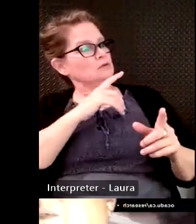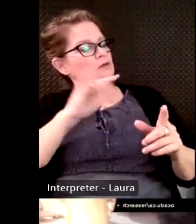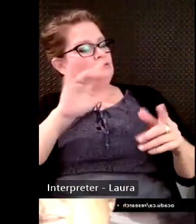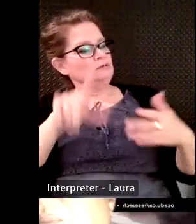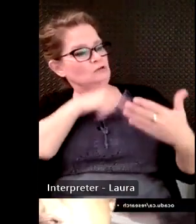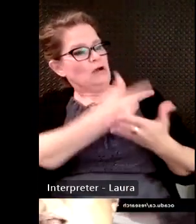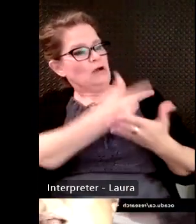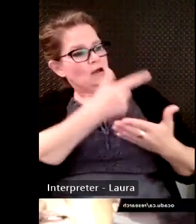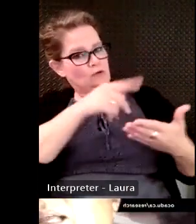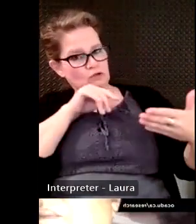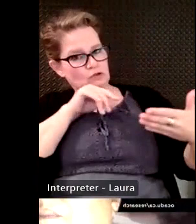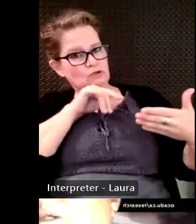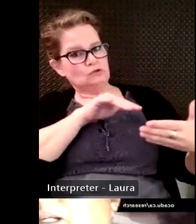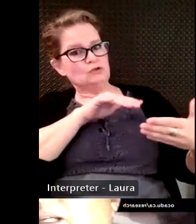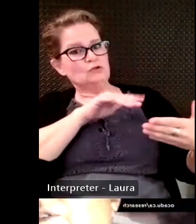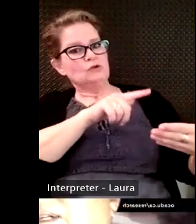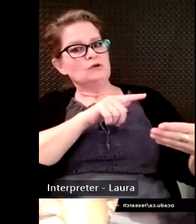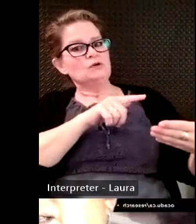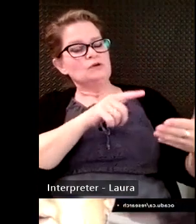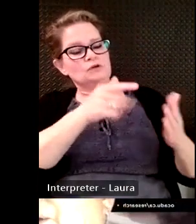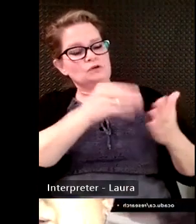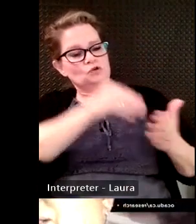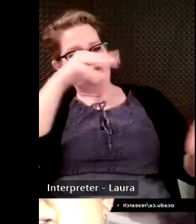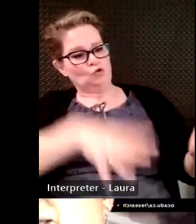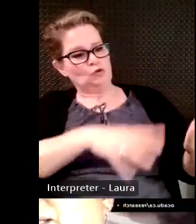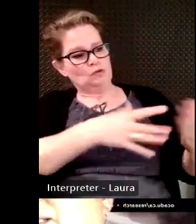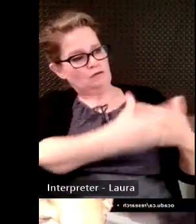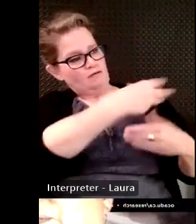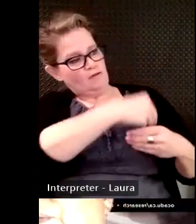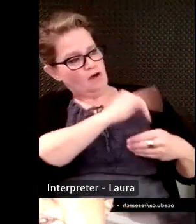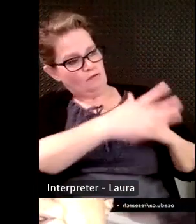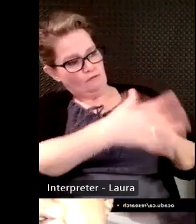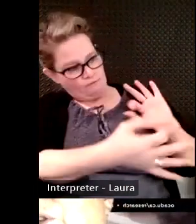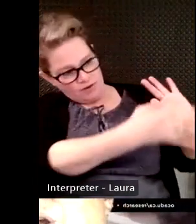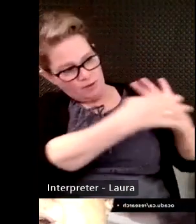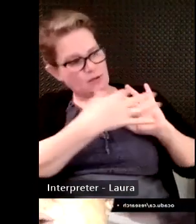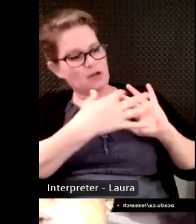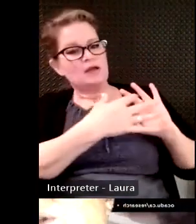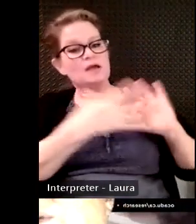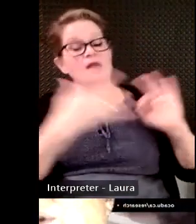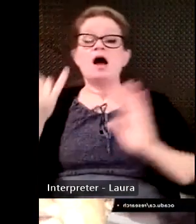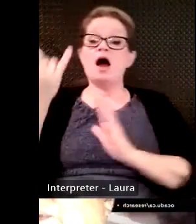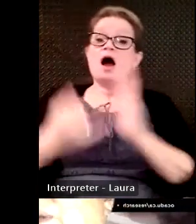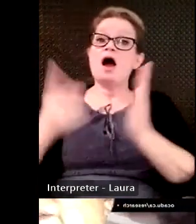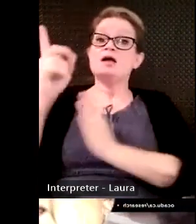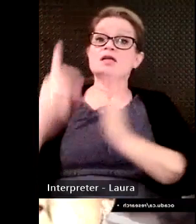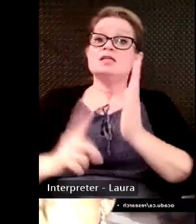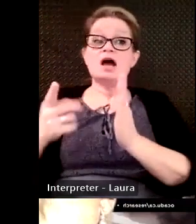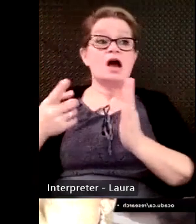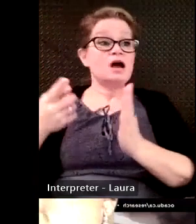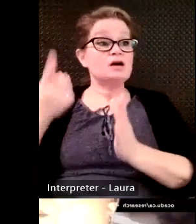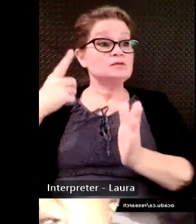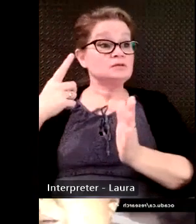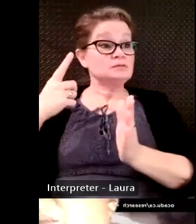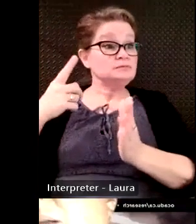of folks. Take on multi-interdisciplinary art and design inclusive research, work through a community of